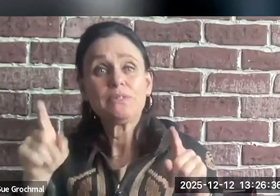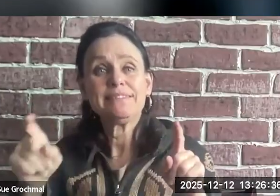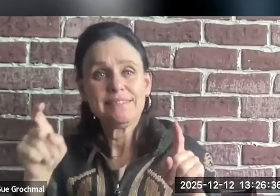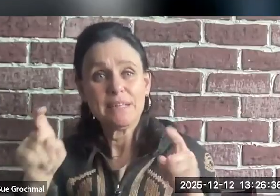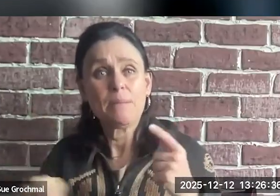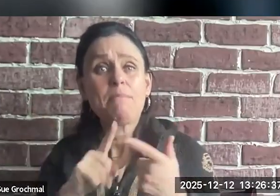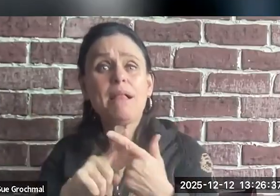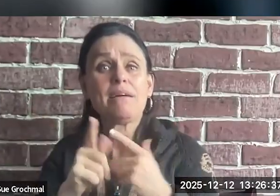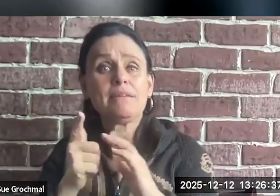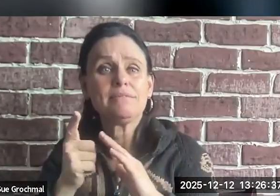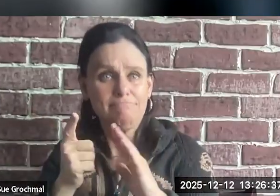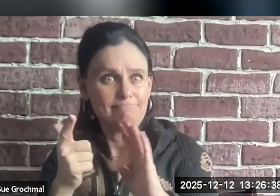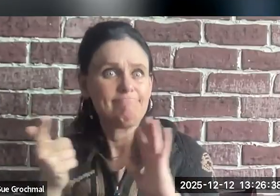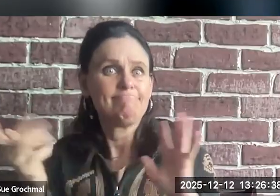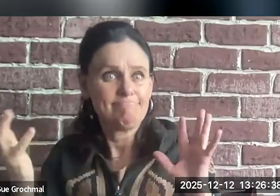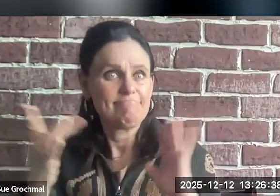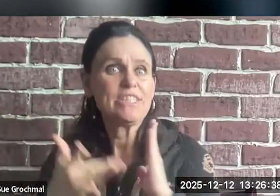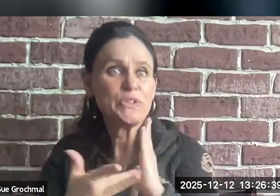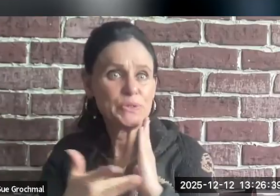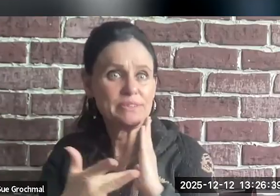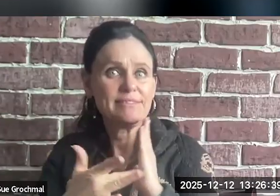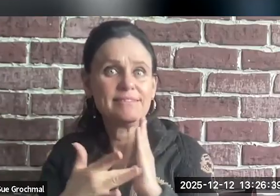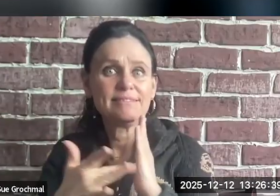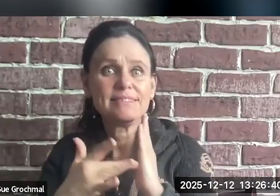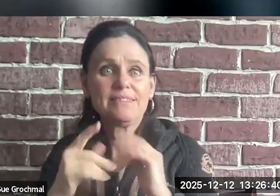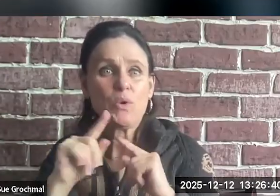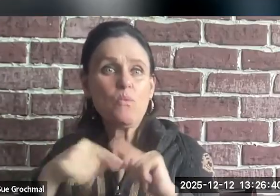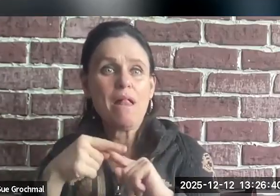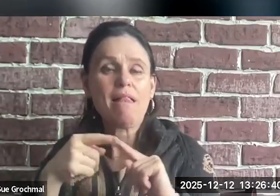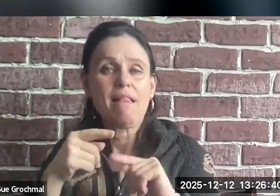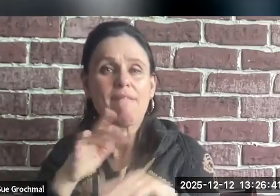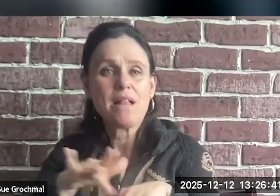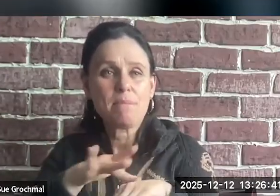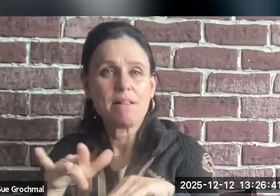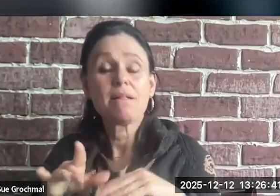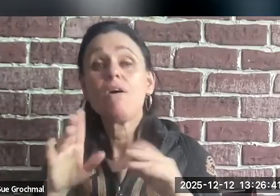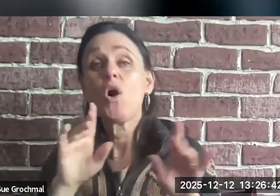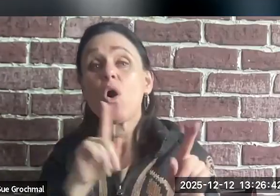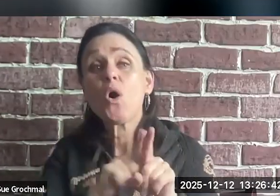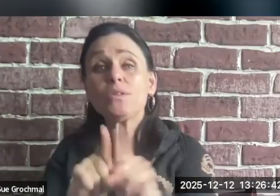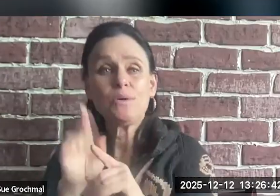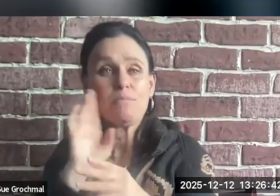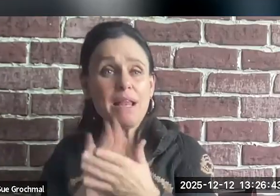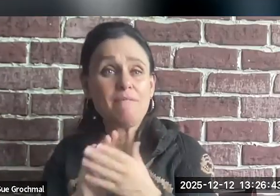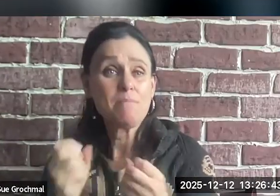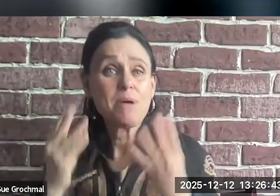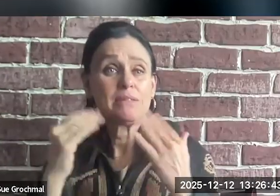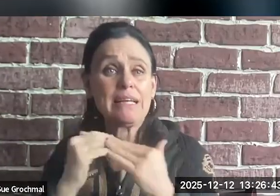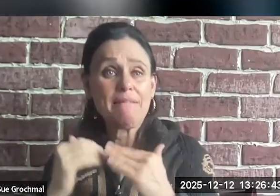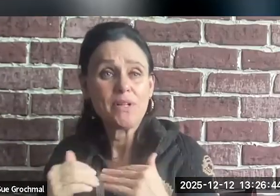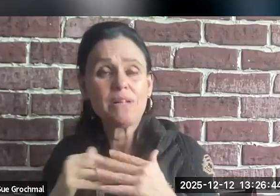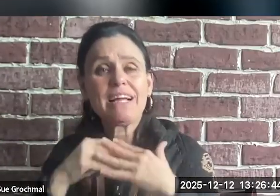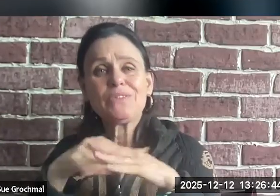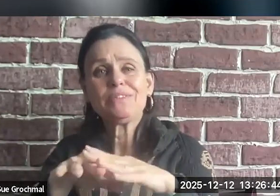utilize technologies when they're available. We also believe in multi-level and